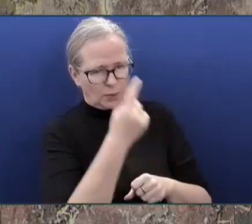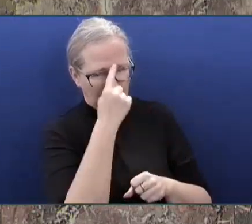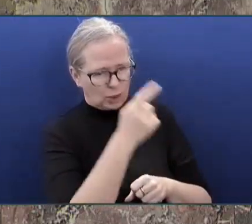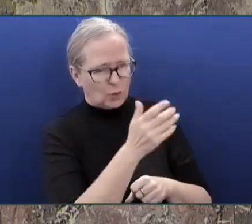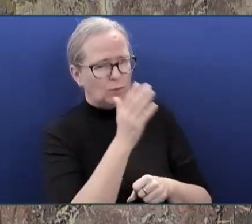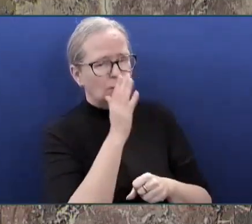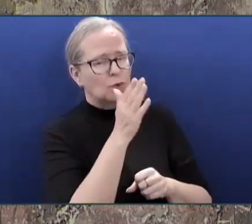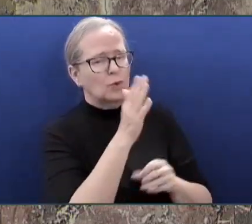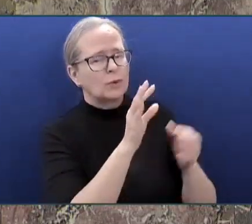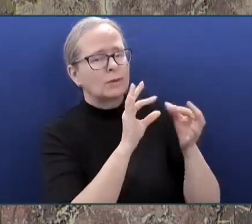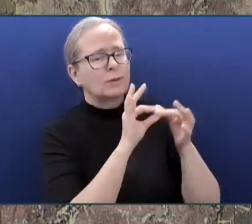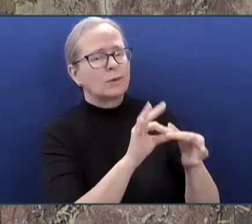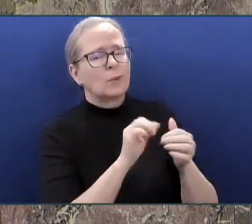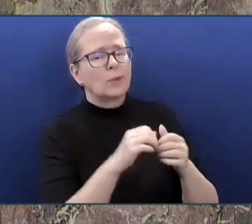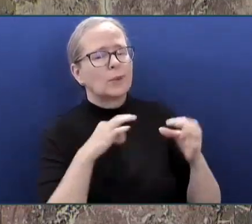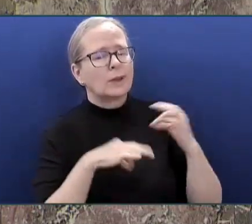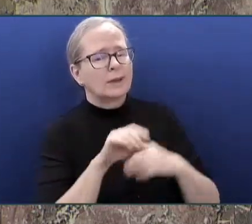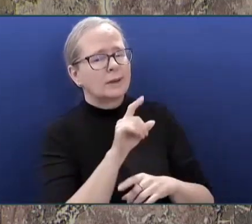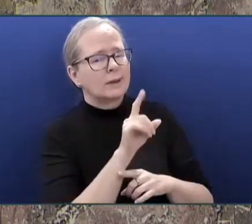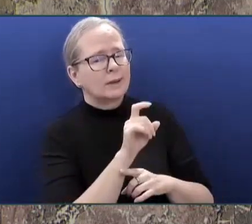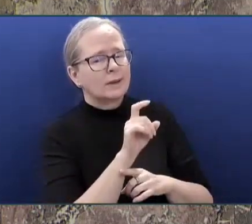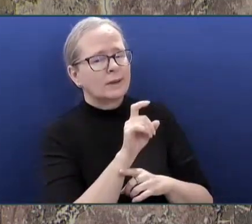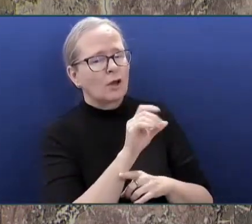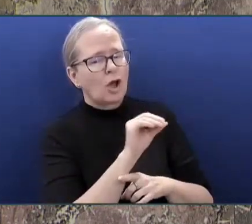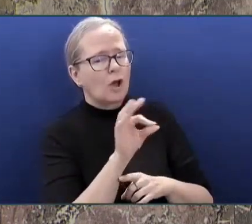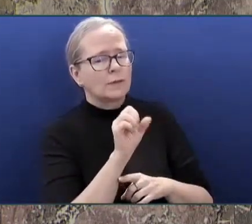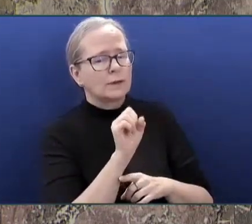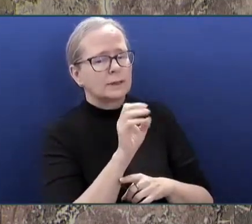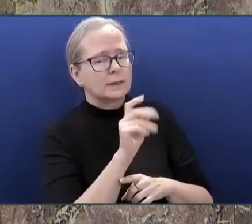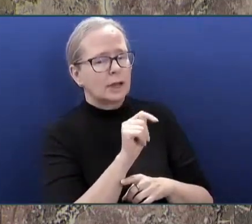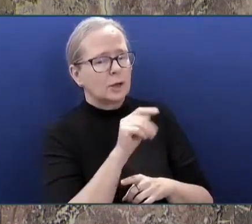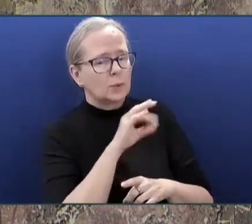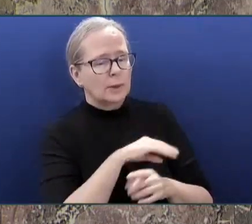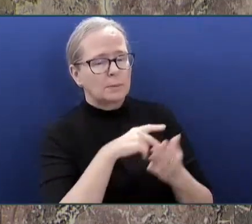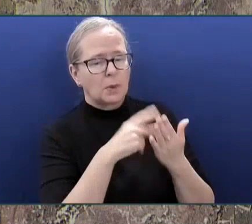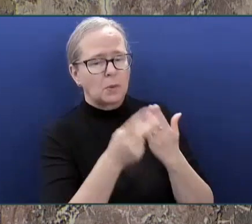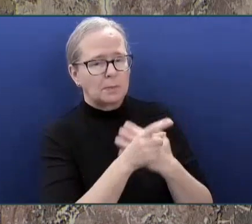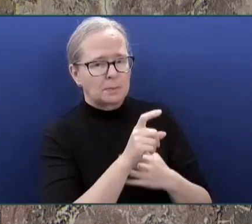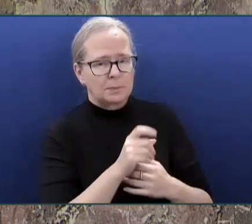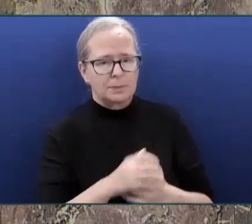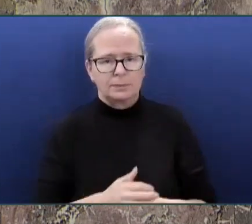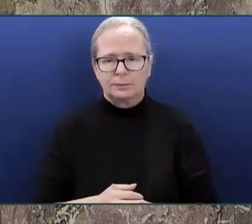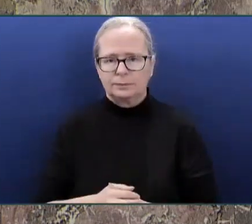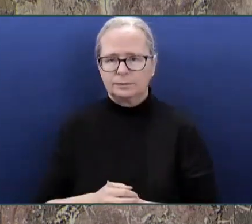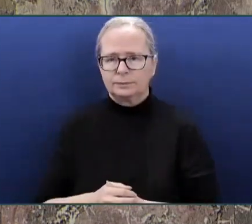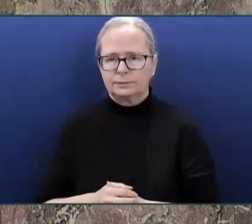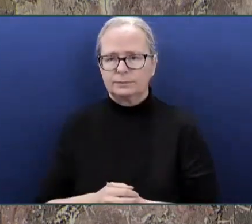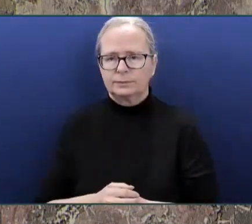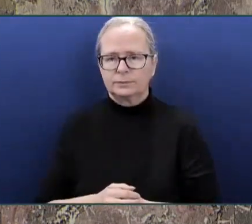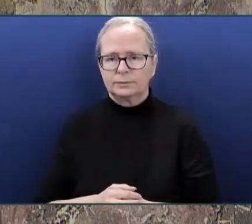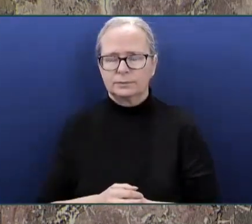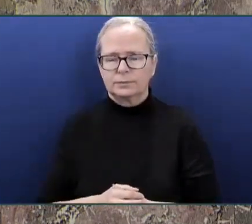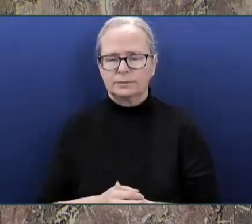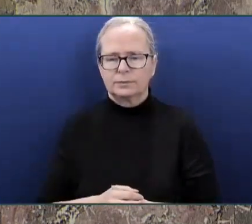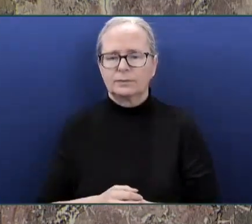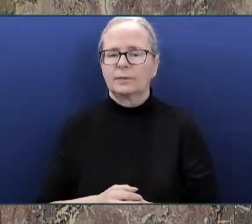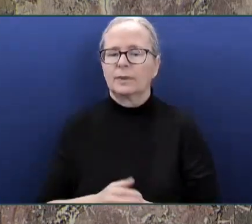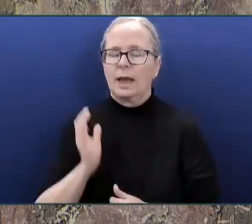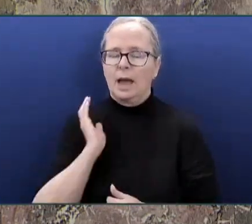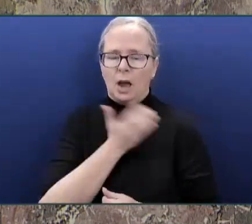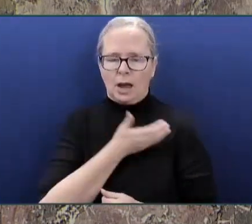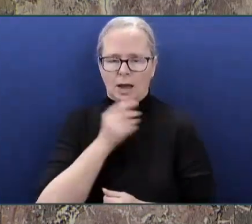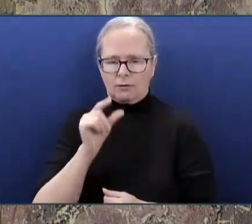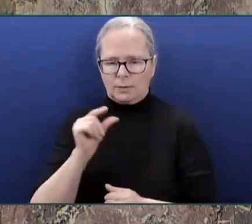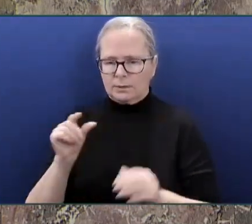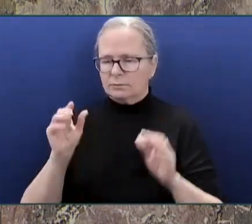Thank you very much, Honourable Speaker. The BC NDP, our government, is going to bet the future of British